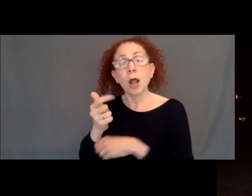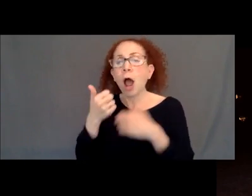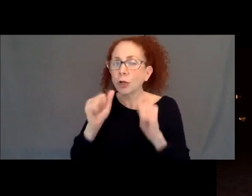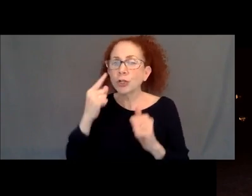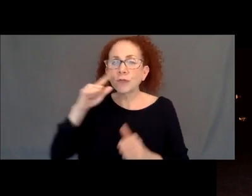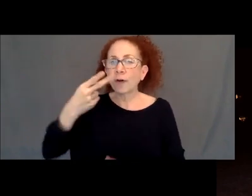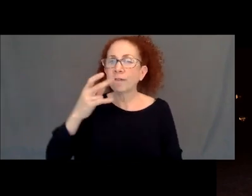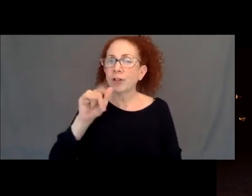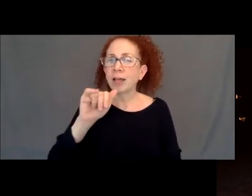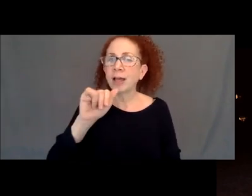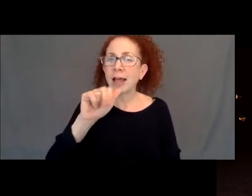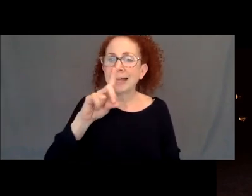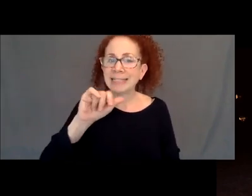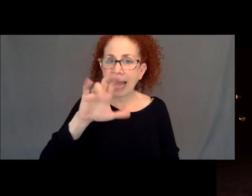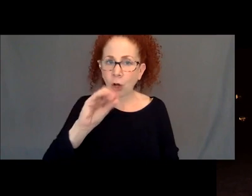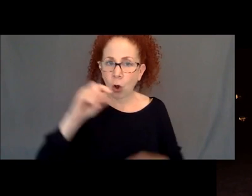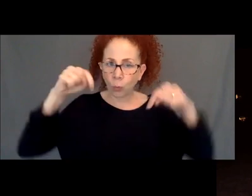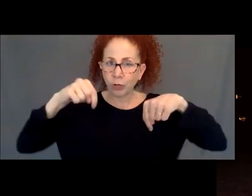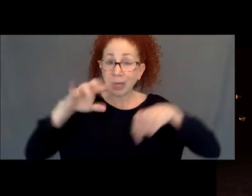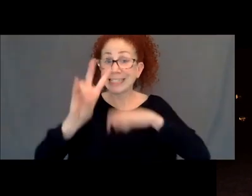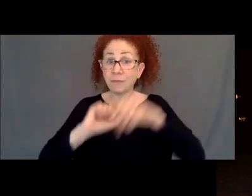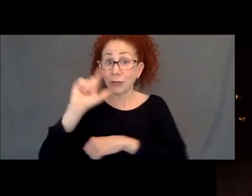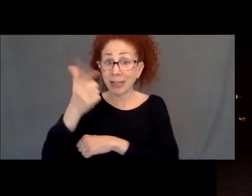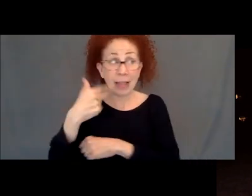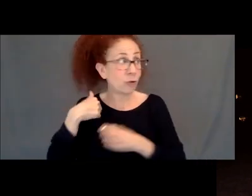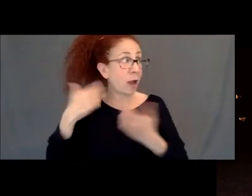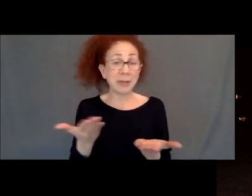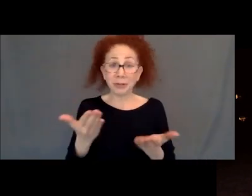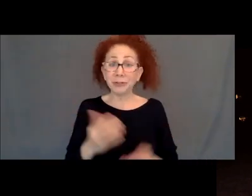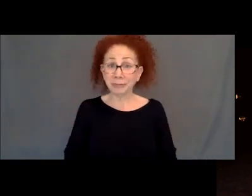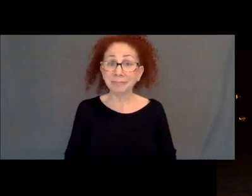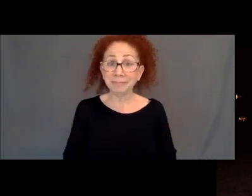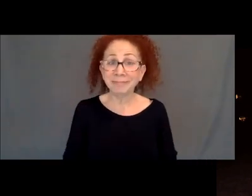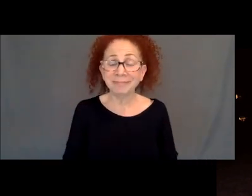for Philadanco. And 7 years later, here I am.